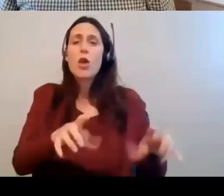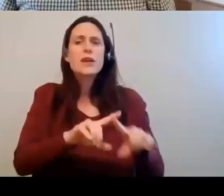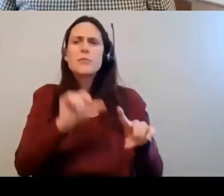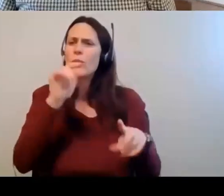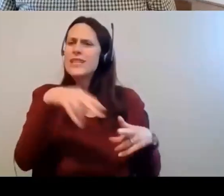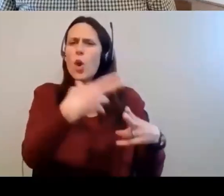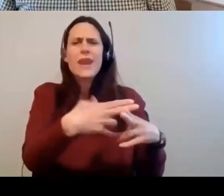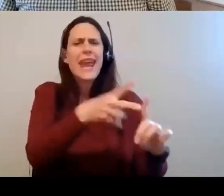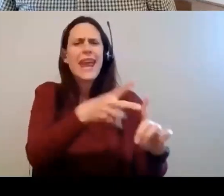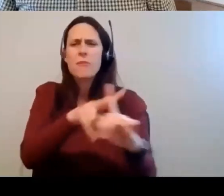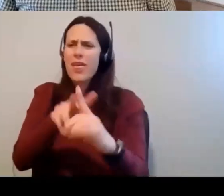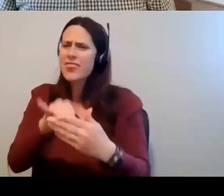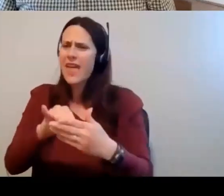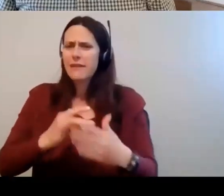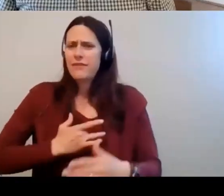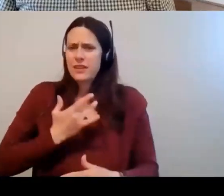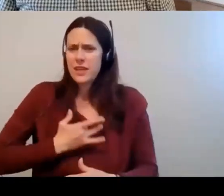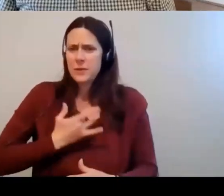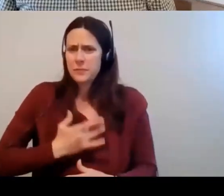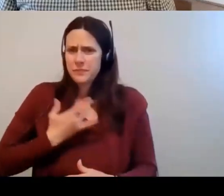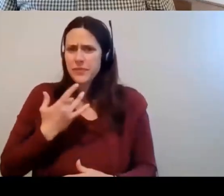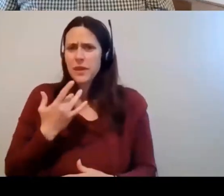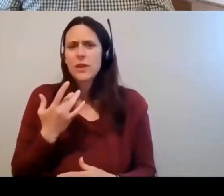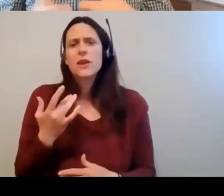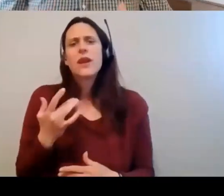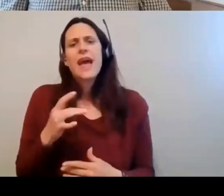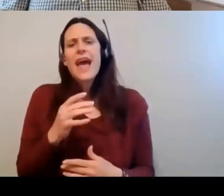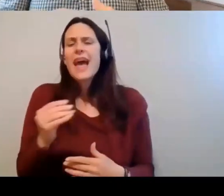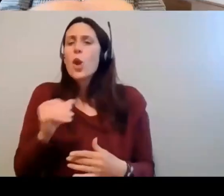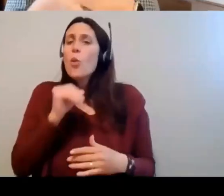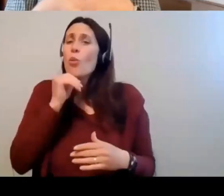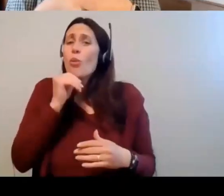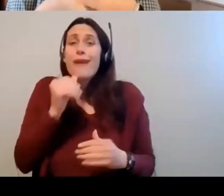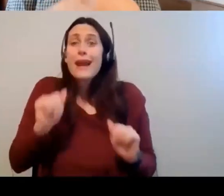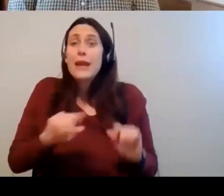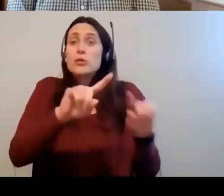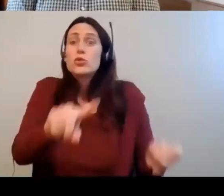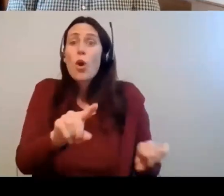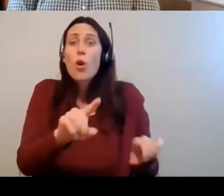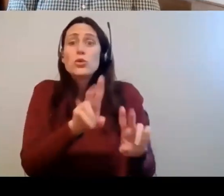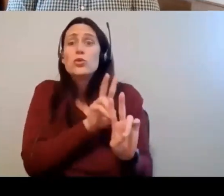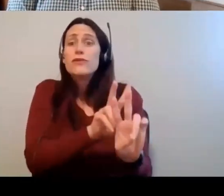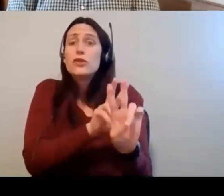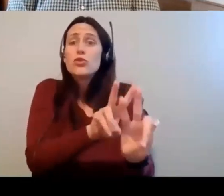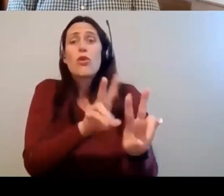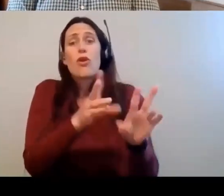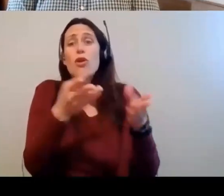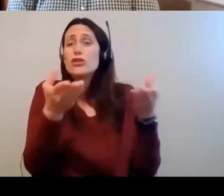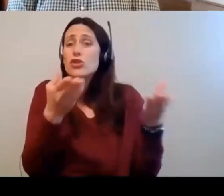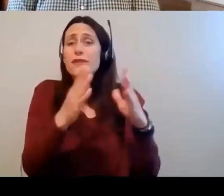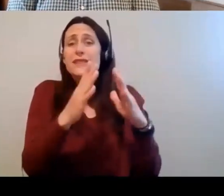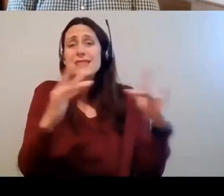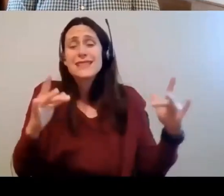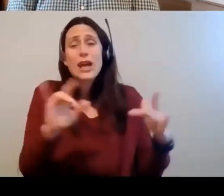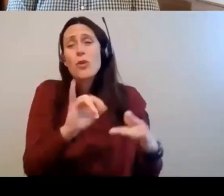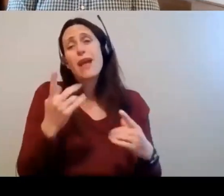right? And yeah, absolutely, we're unable to attend services in the way that we might normally